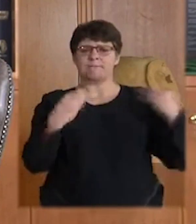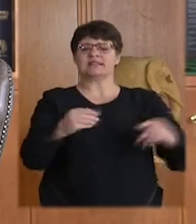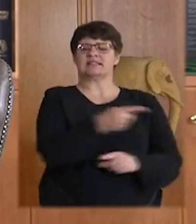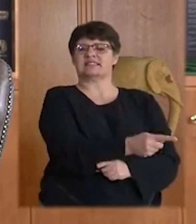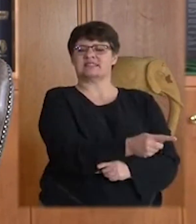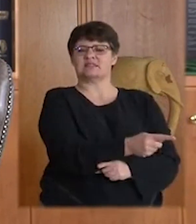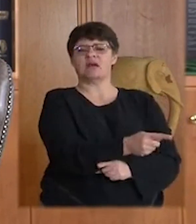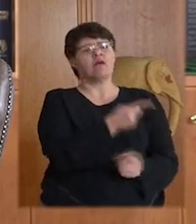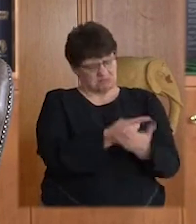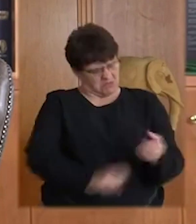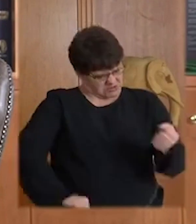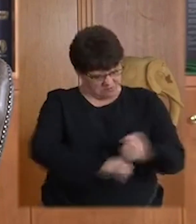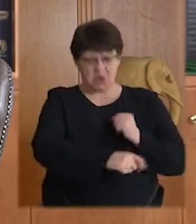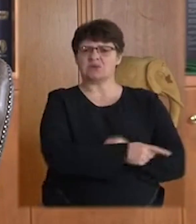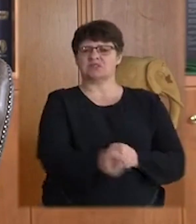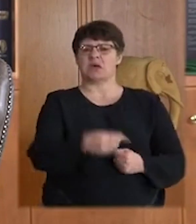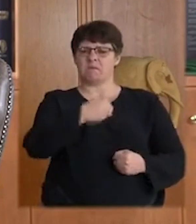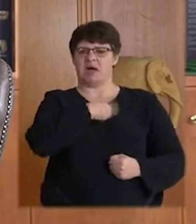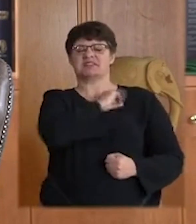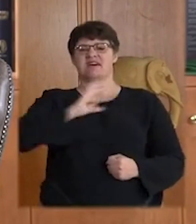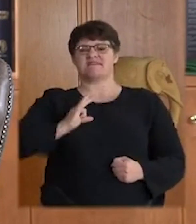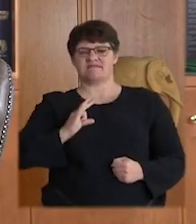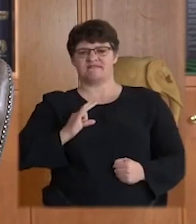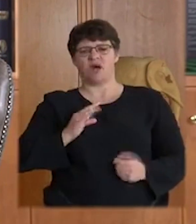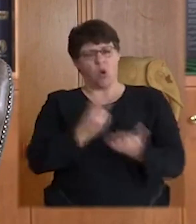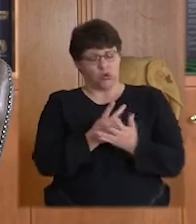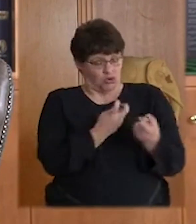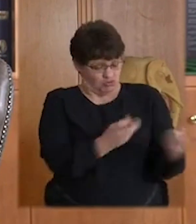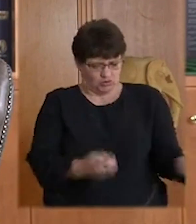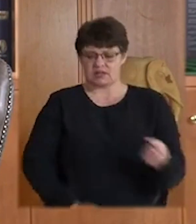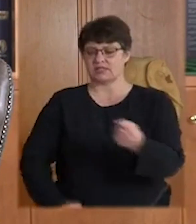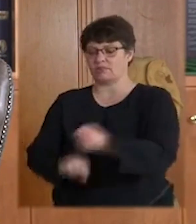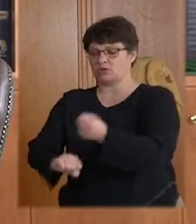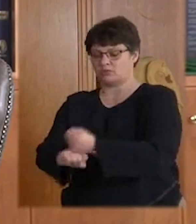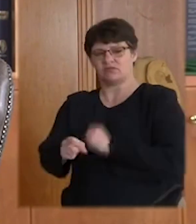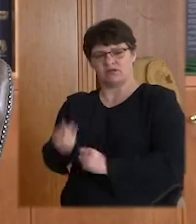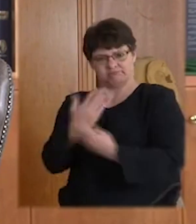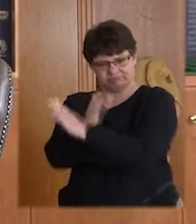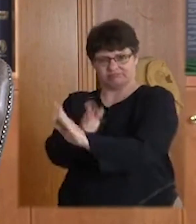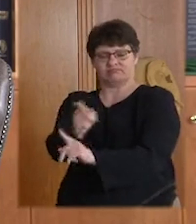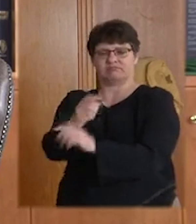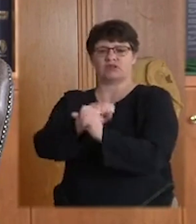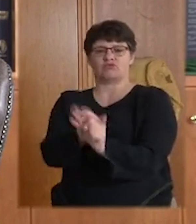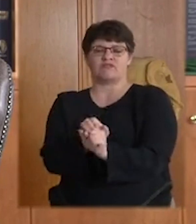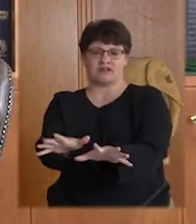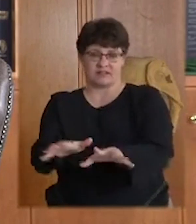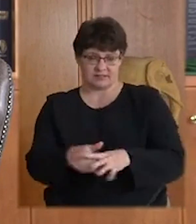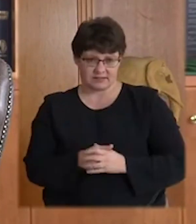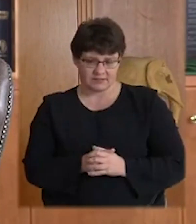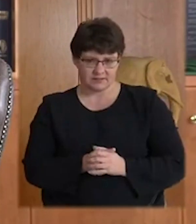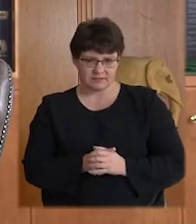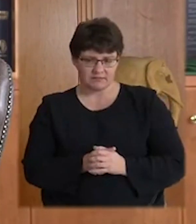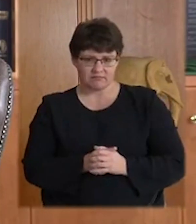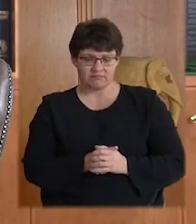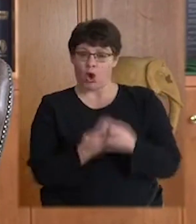their workforce and to rally its resources to combat this disease. The labor movement